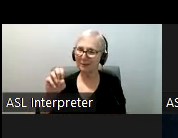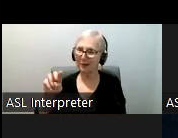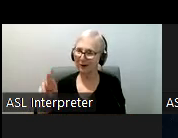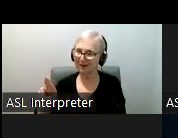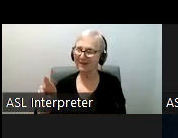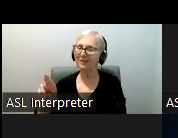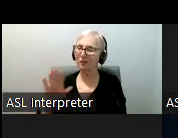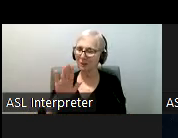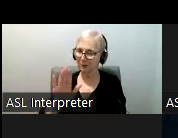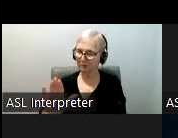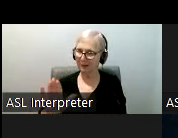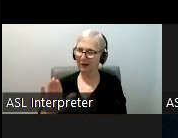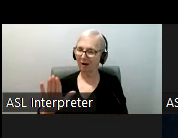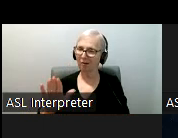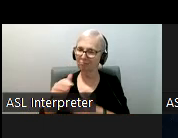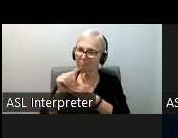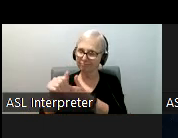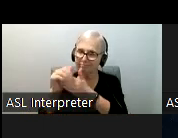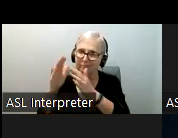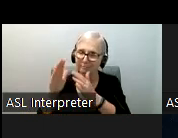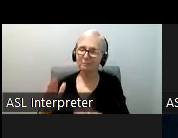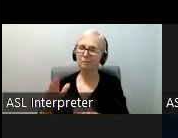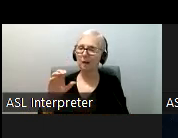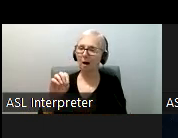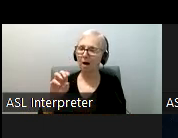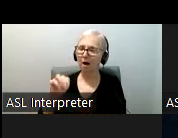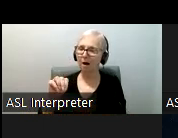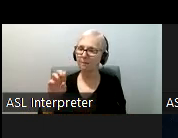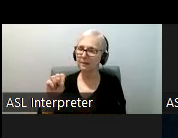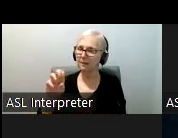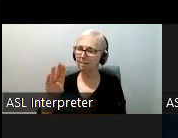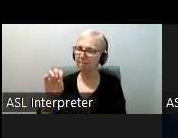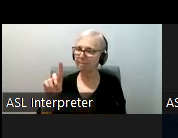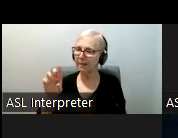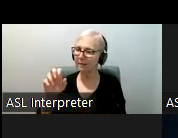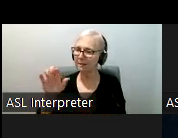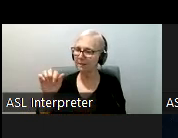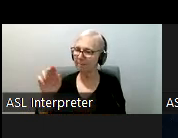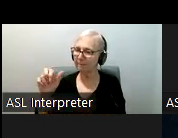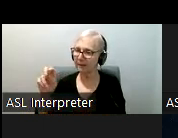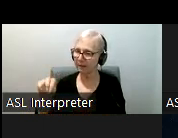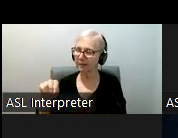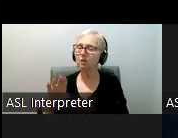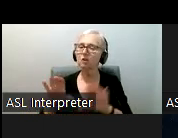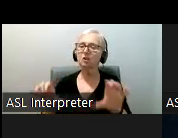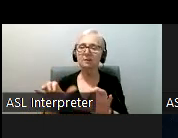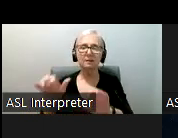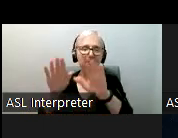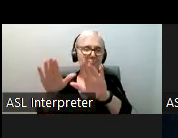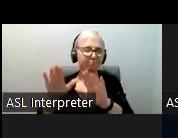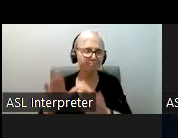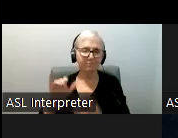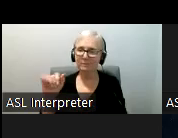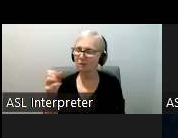the start of the BHA, and in my opinion, Chelsea just does an incredible and fabulous